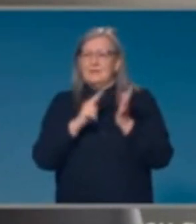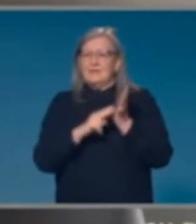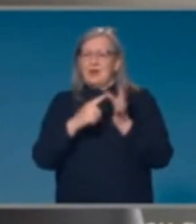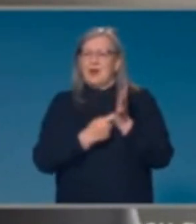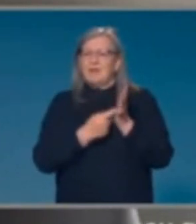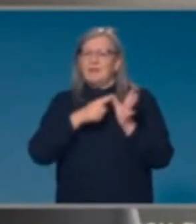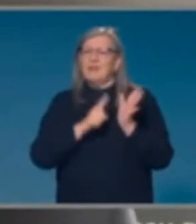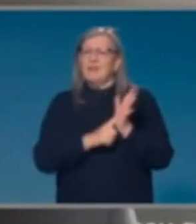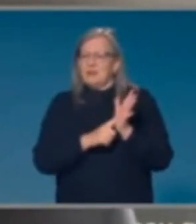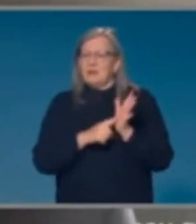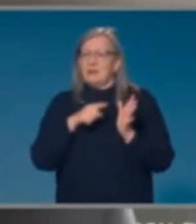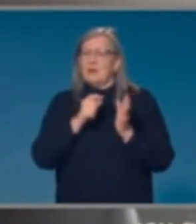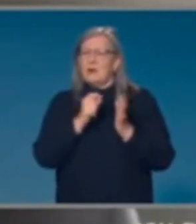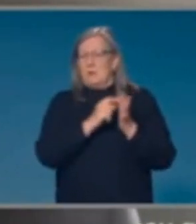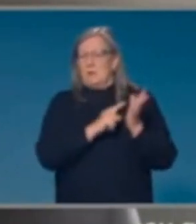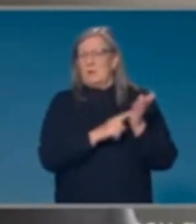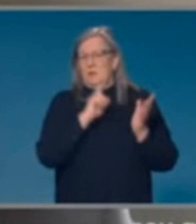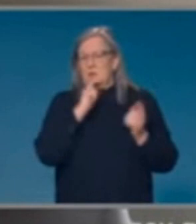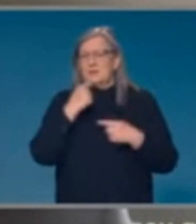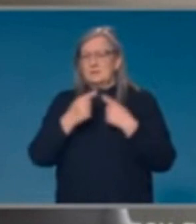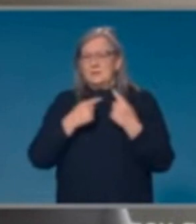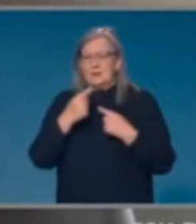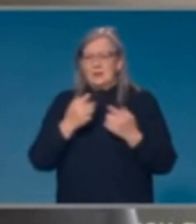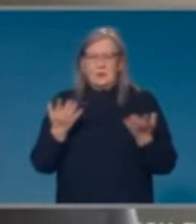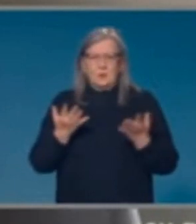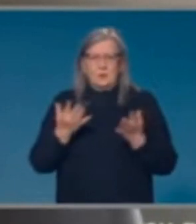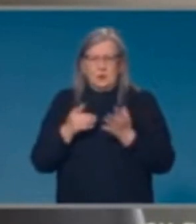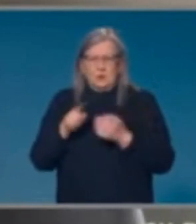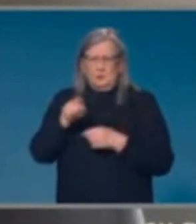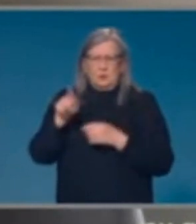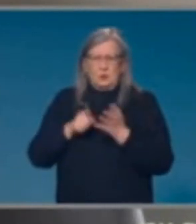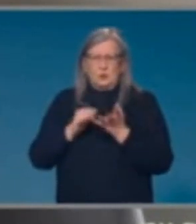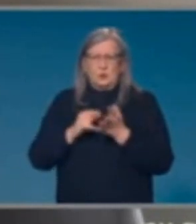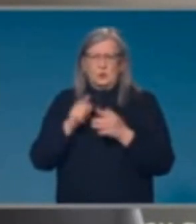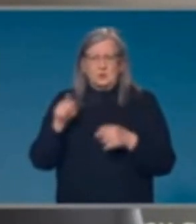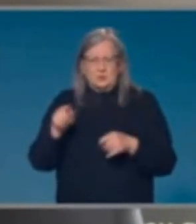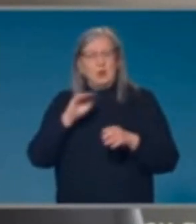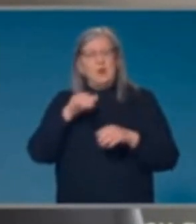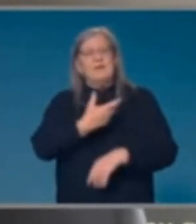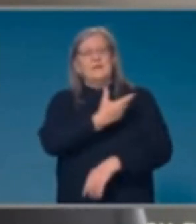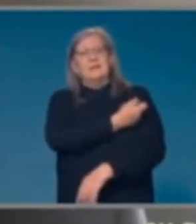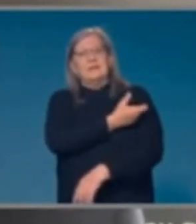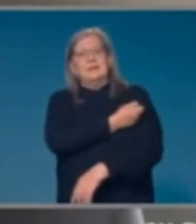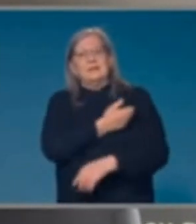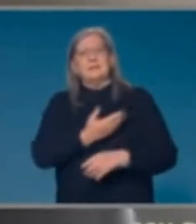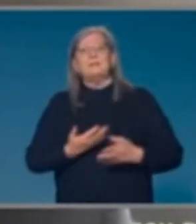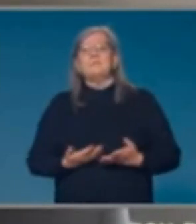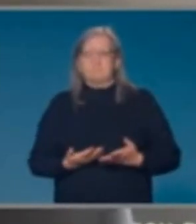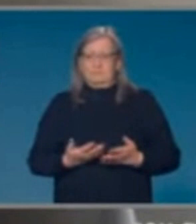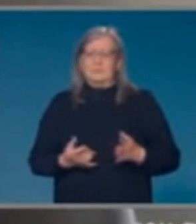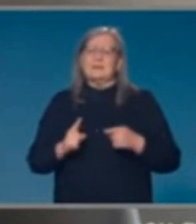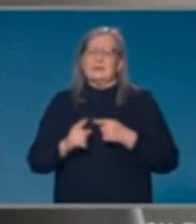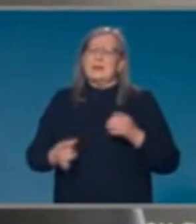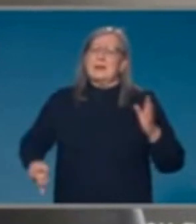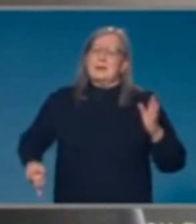those. Now, in relation to the vaccination program, some really important milestones have been reached.